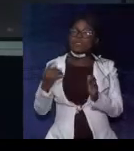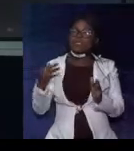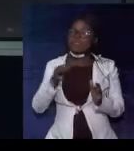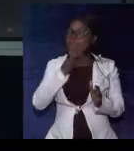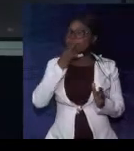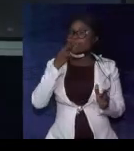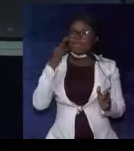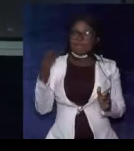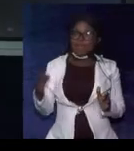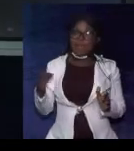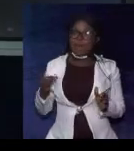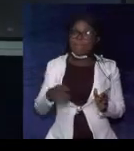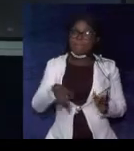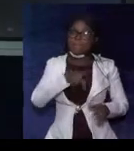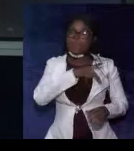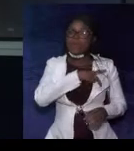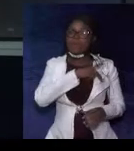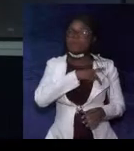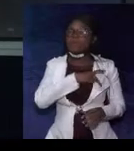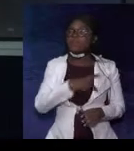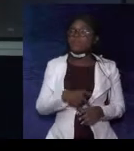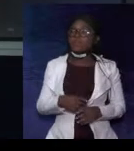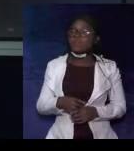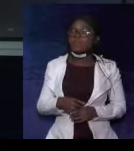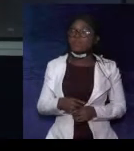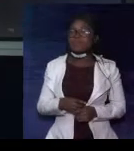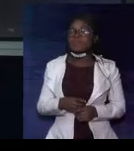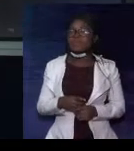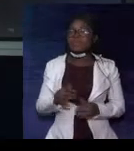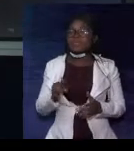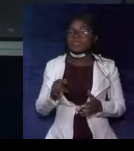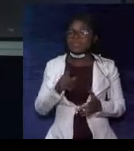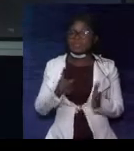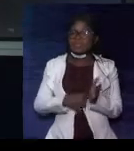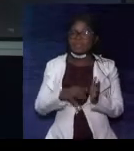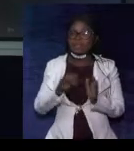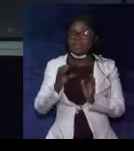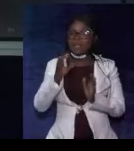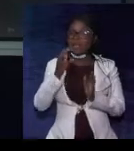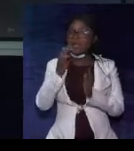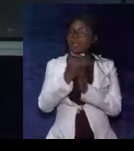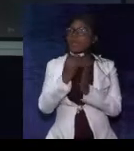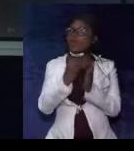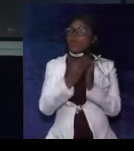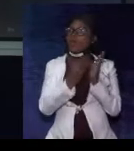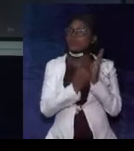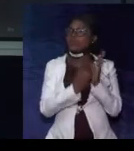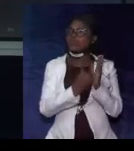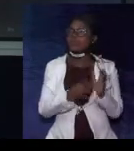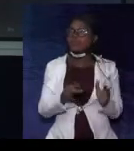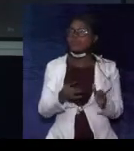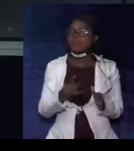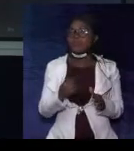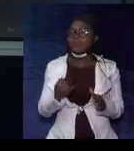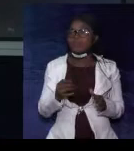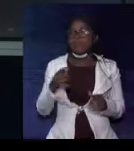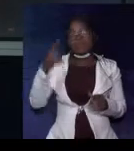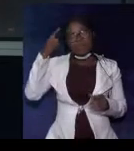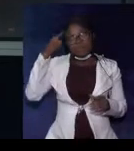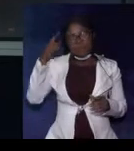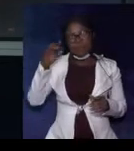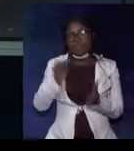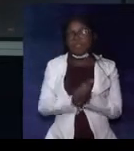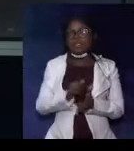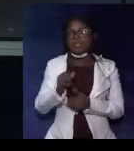loss. It's a record of all the items running the farm during the years. Whatever the items running on the